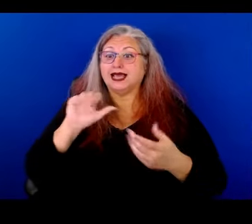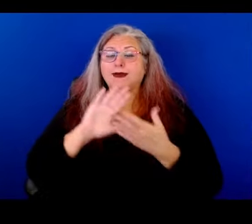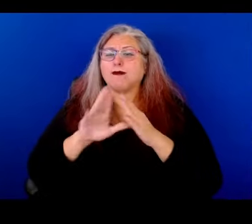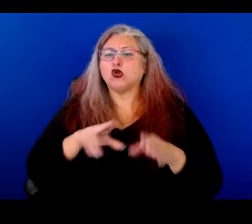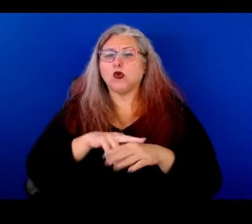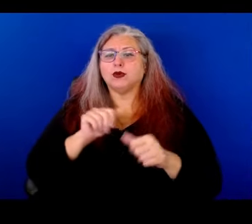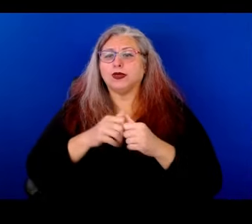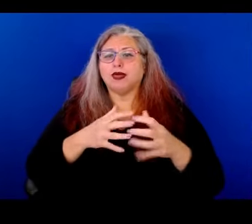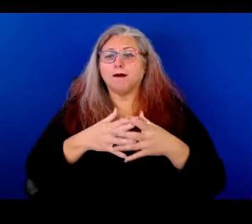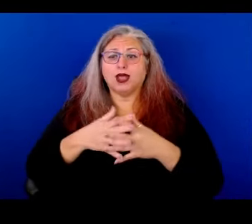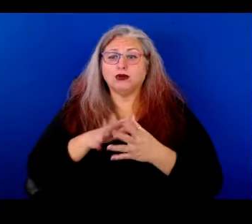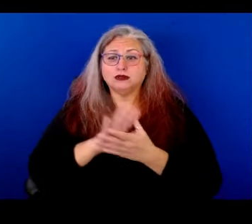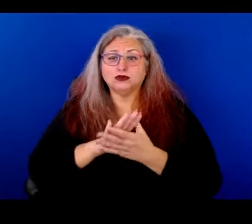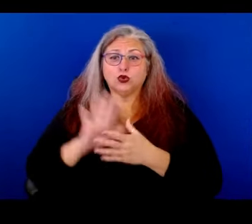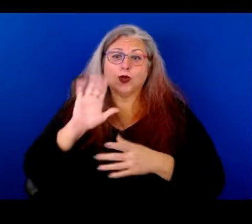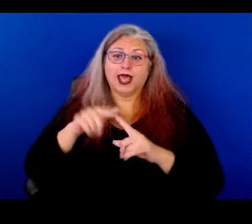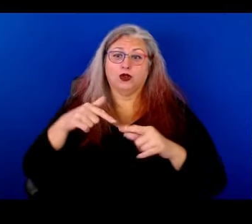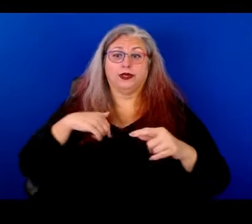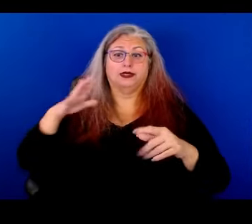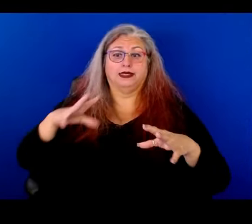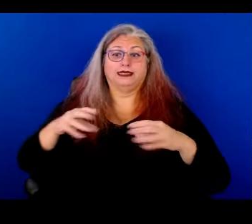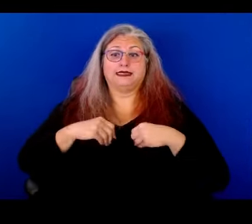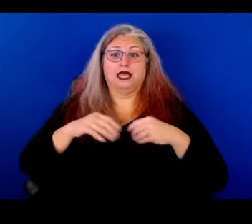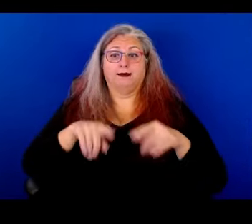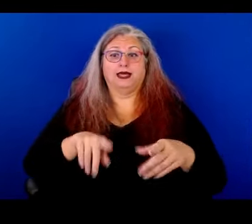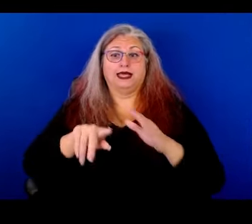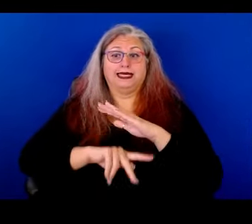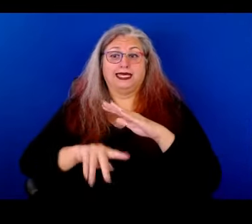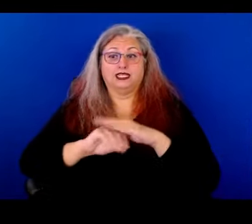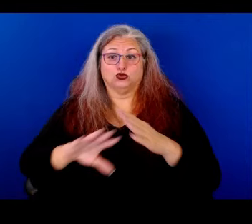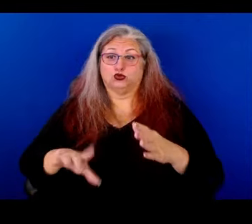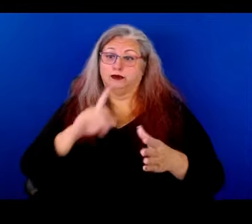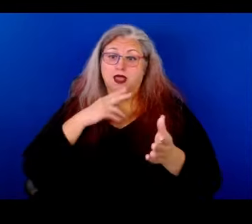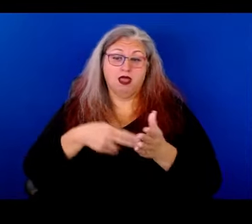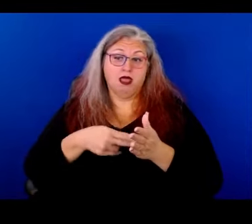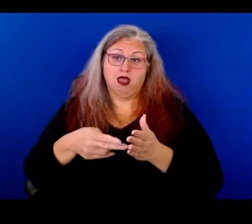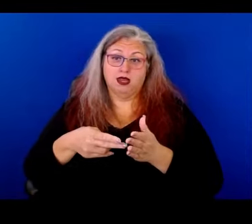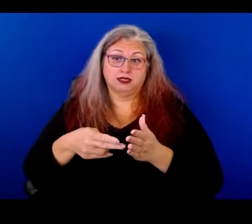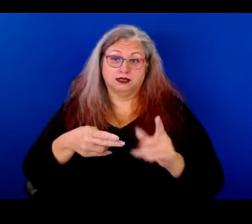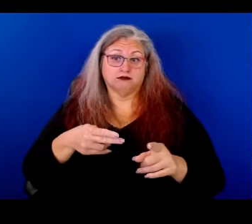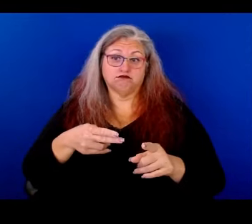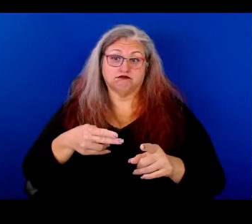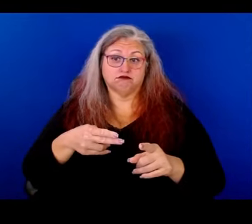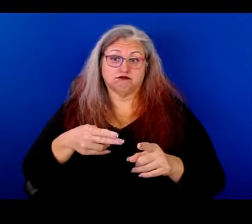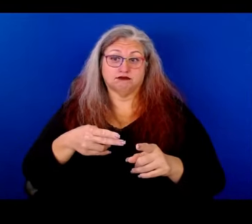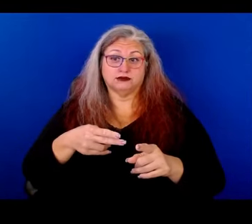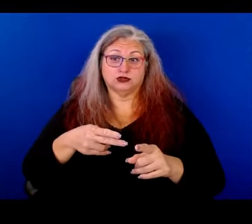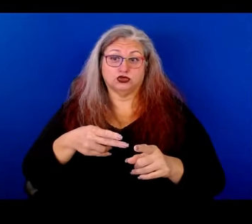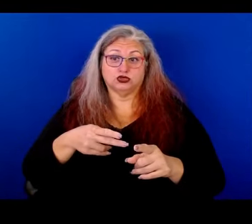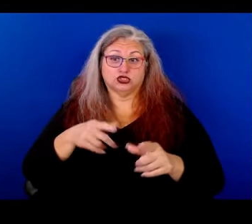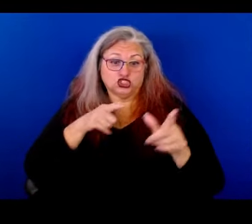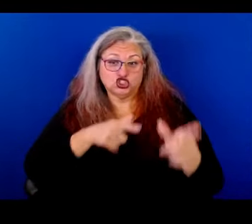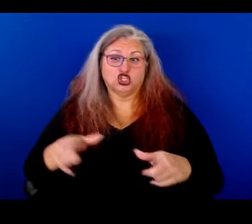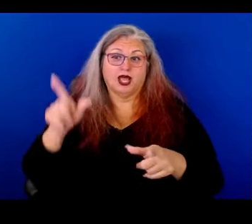Normalized in the American schools. When we accepted kindergarten students being, honestly, you know, shot